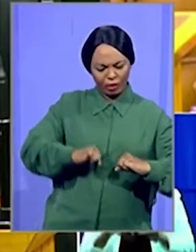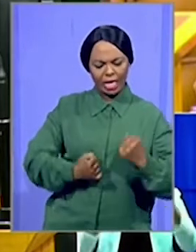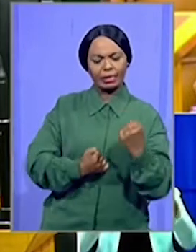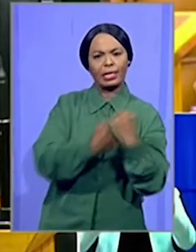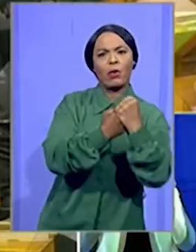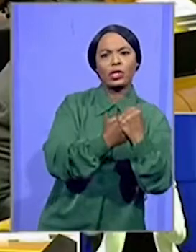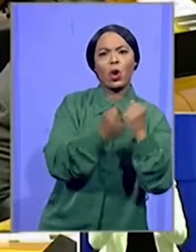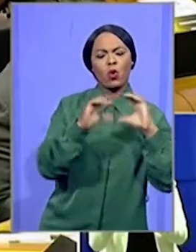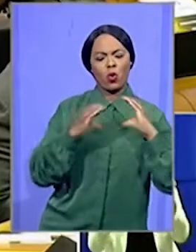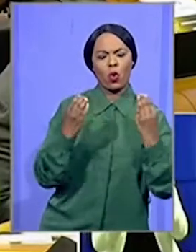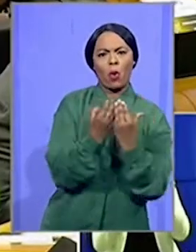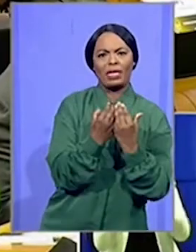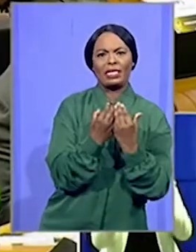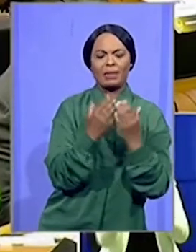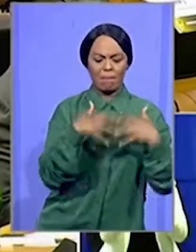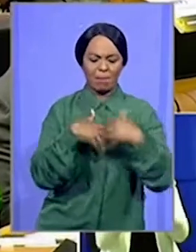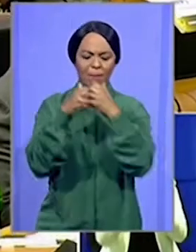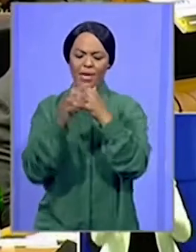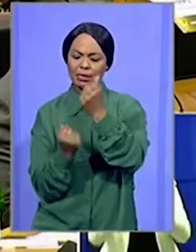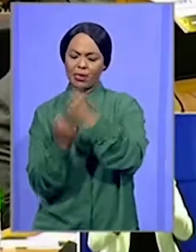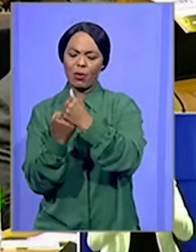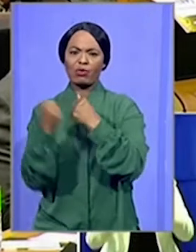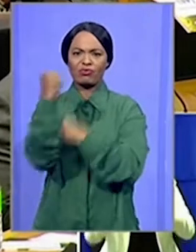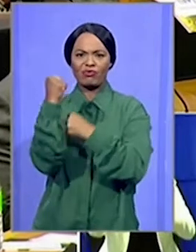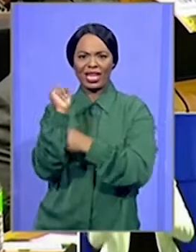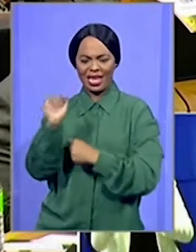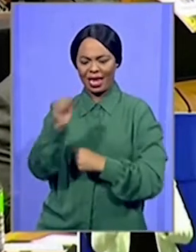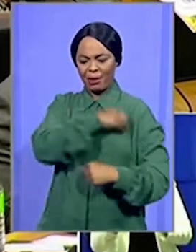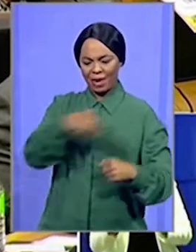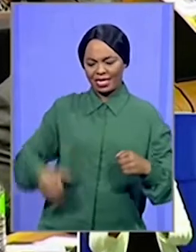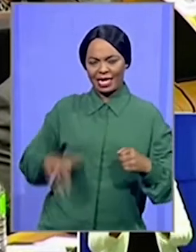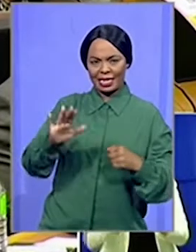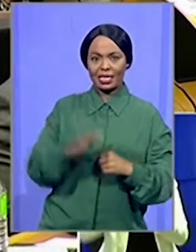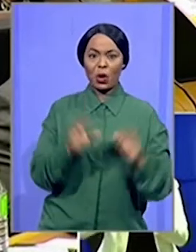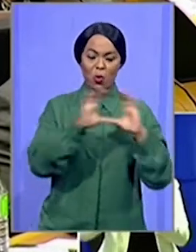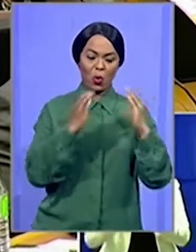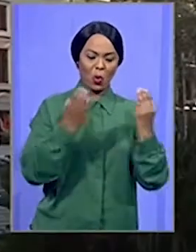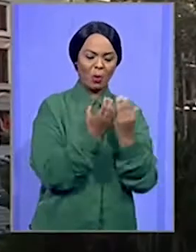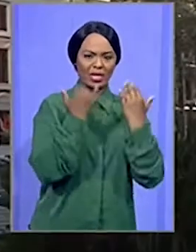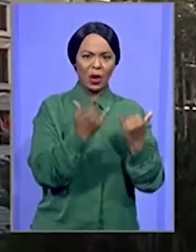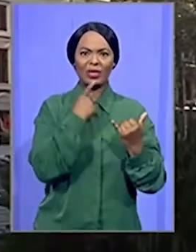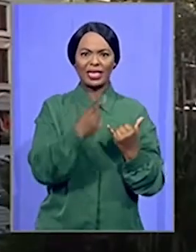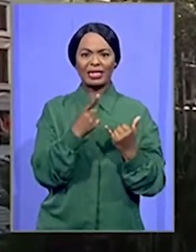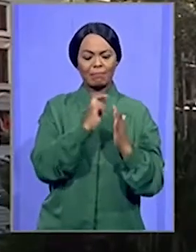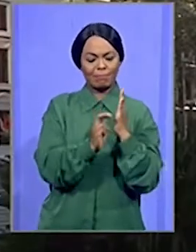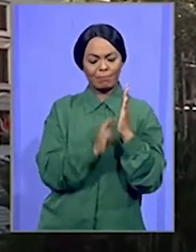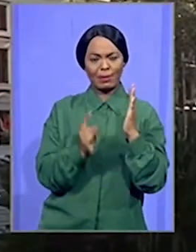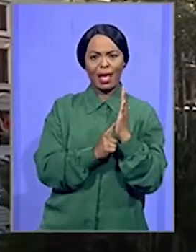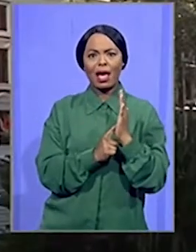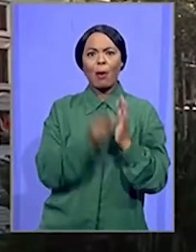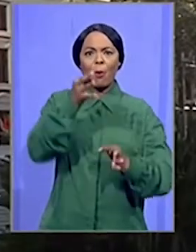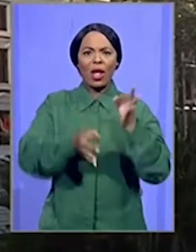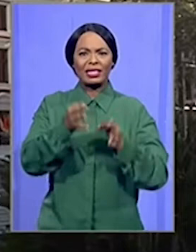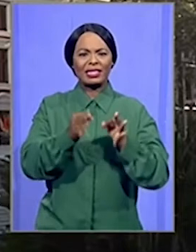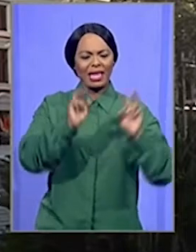be le komiti ye hlapetšago kantoro ya mopresidente. Khomisene e direla le gore molao o laolago thekgo ya makgotla a dipolitiki ka